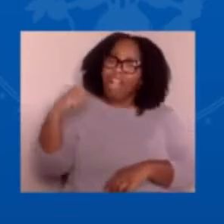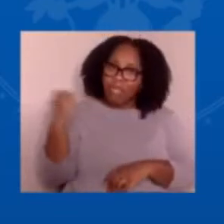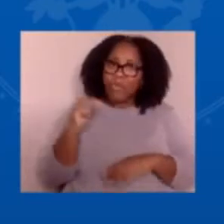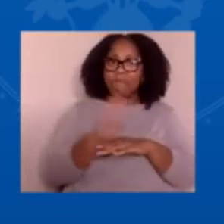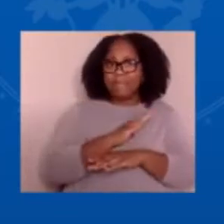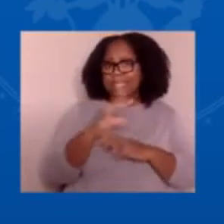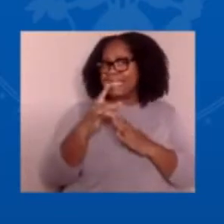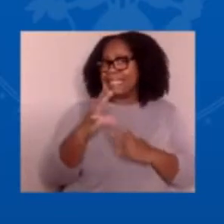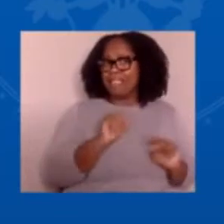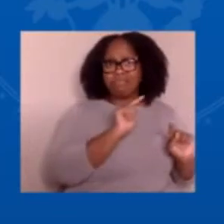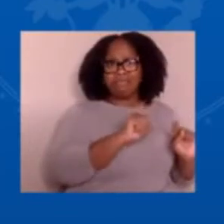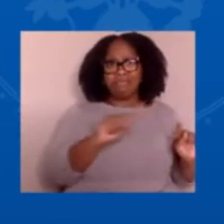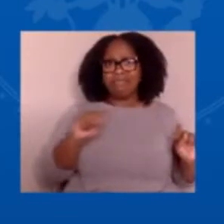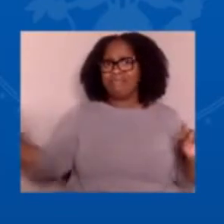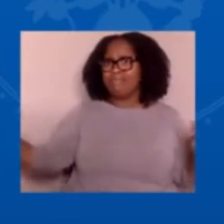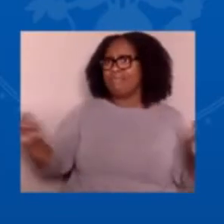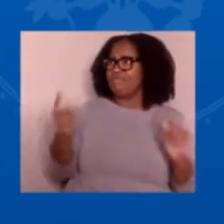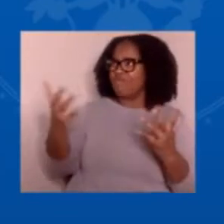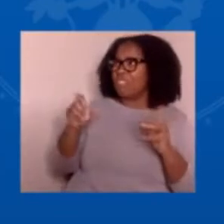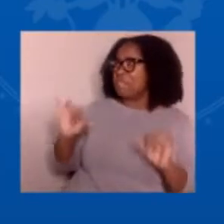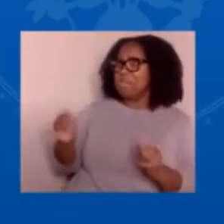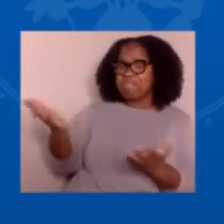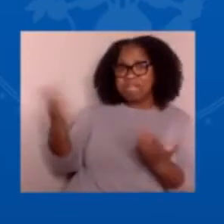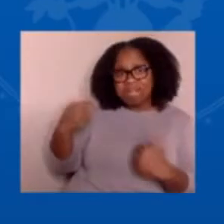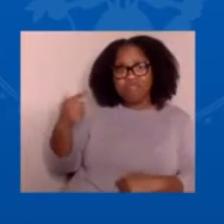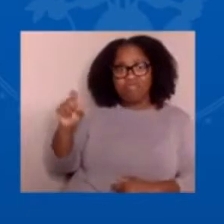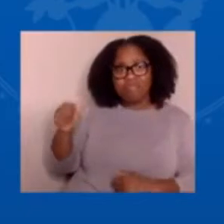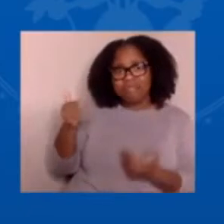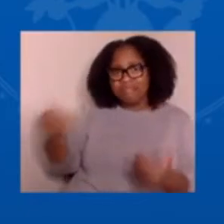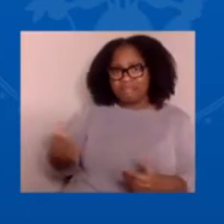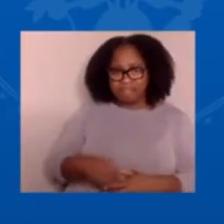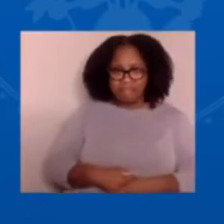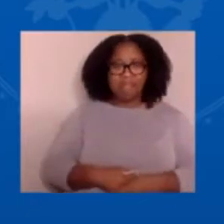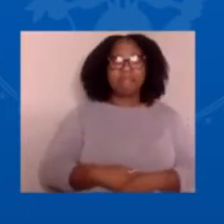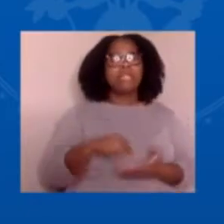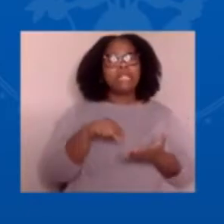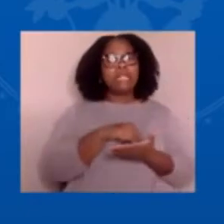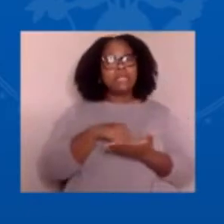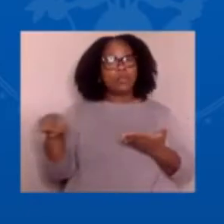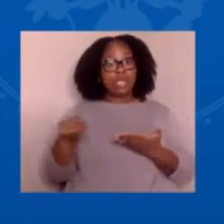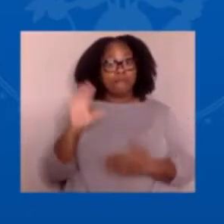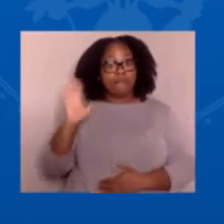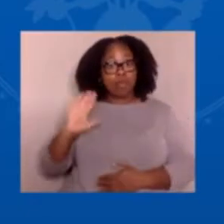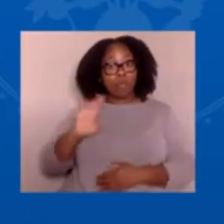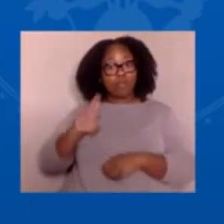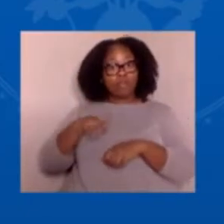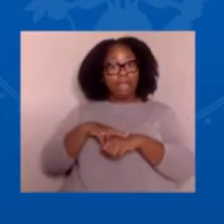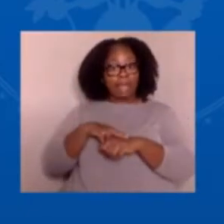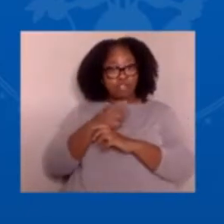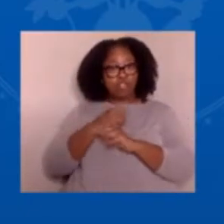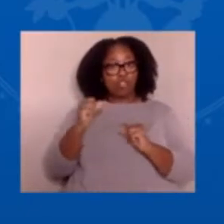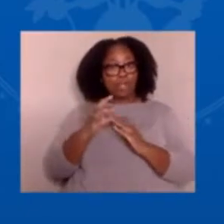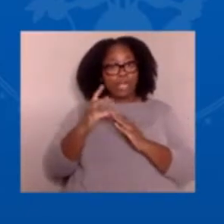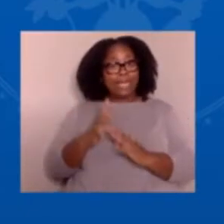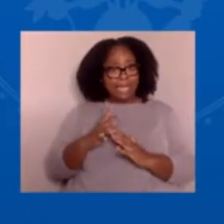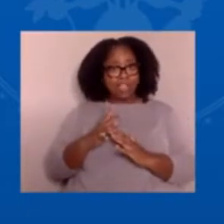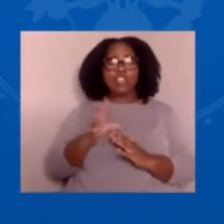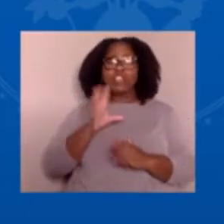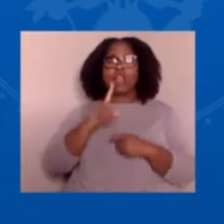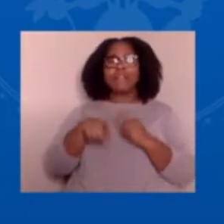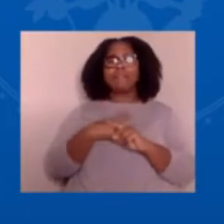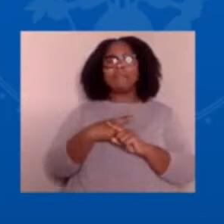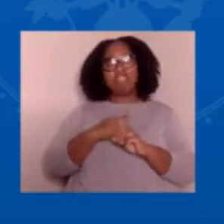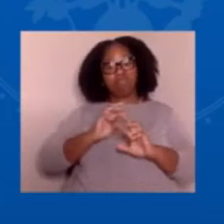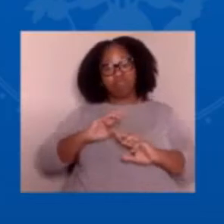as Jen mentioned this week president-elect and the vice president-elect were briefed by former National Security officials about the Readiness of the Diplomatic defense and